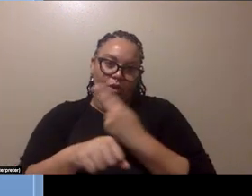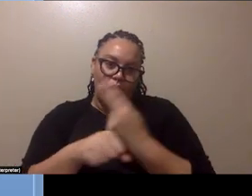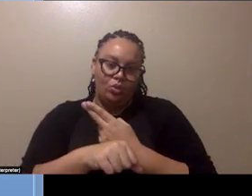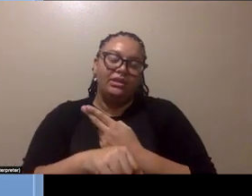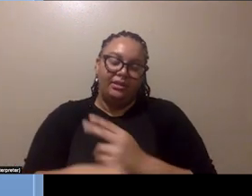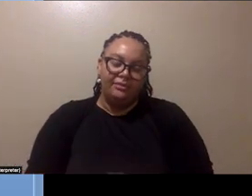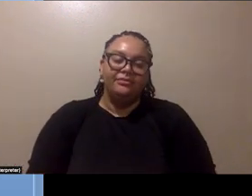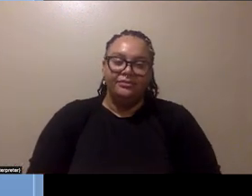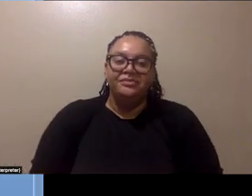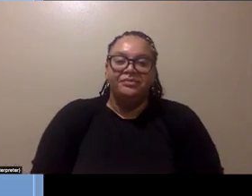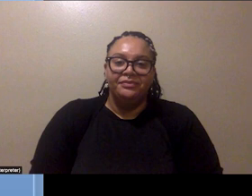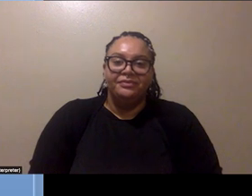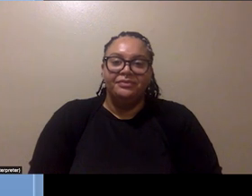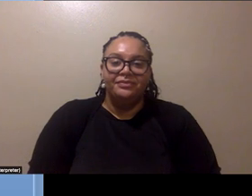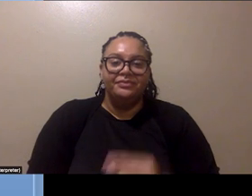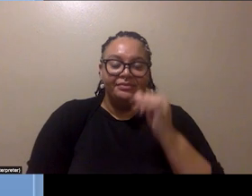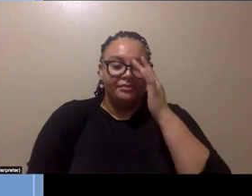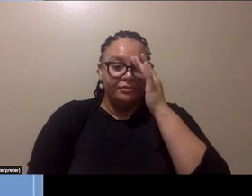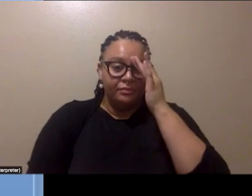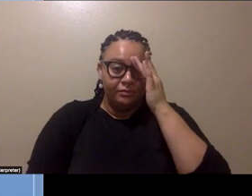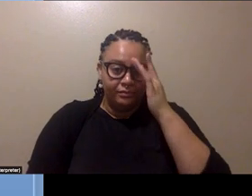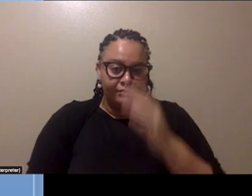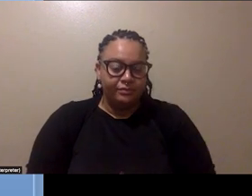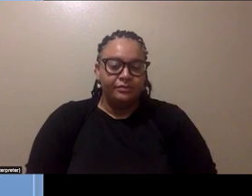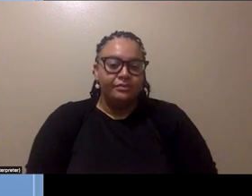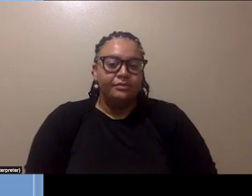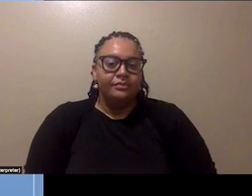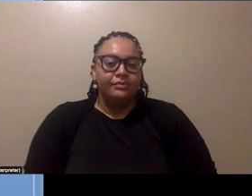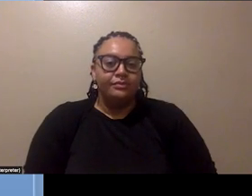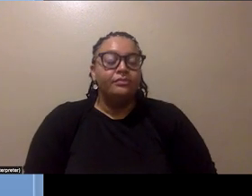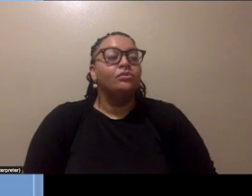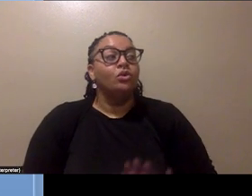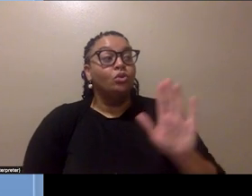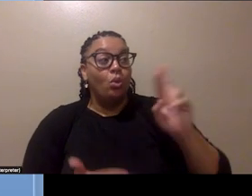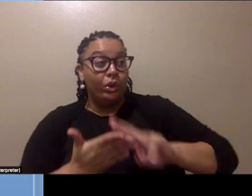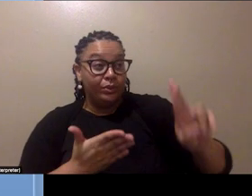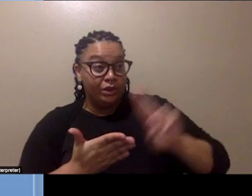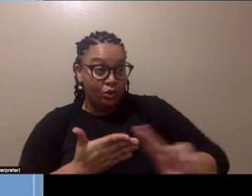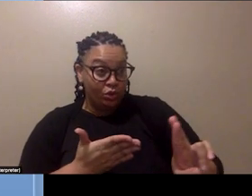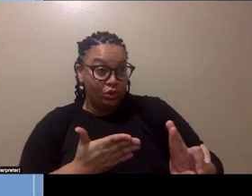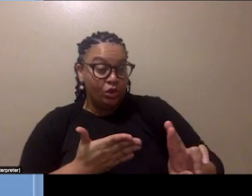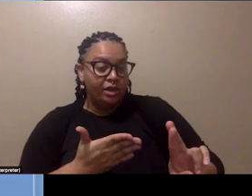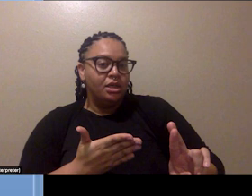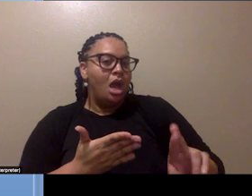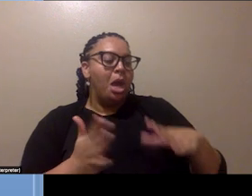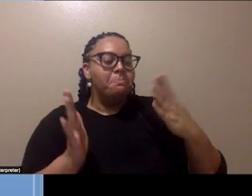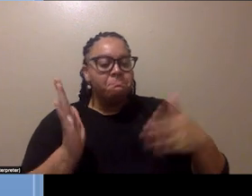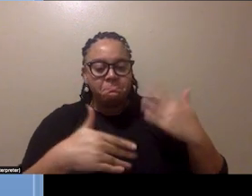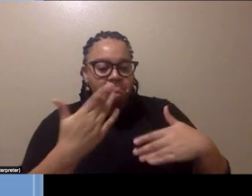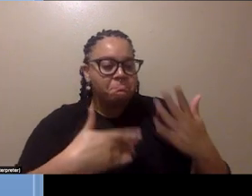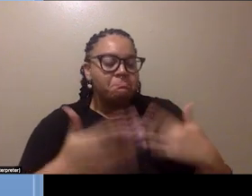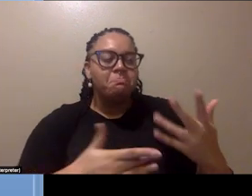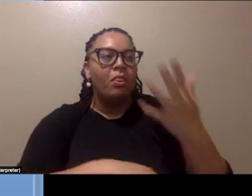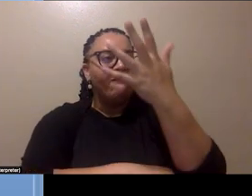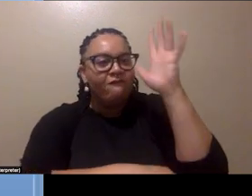those natural snags that had occurred. So did your research, did it